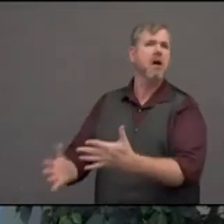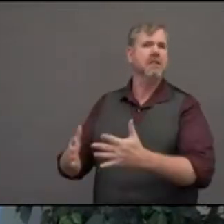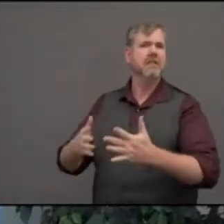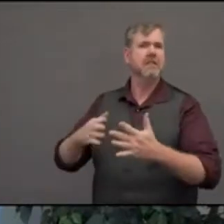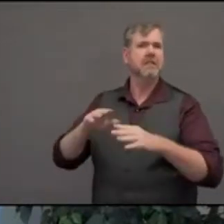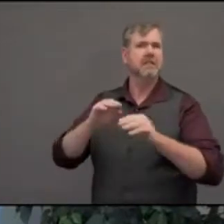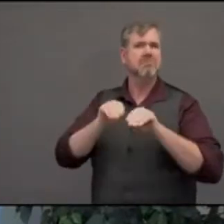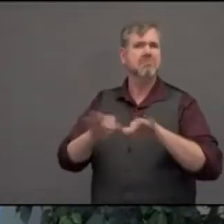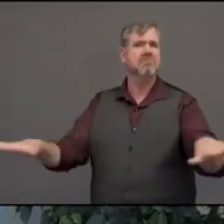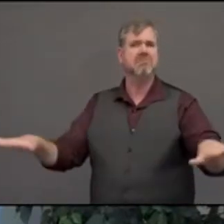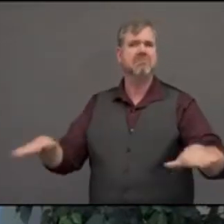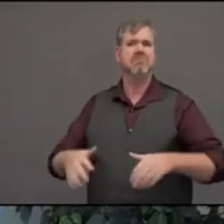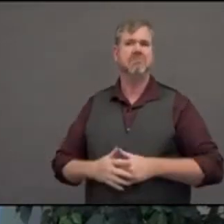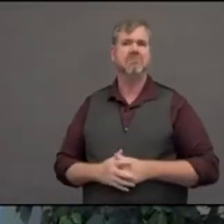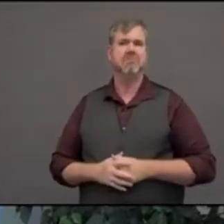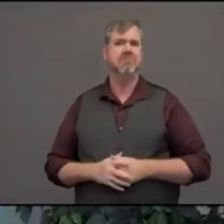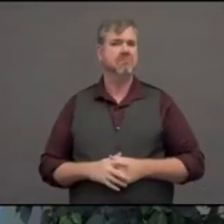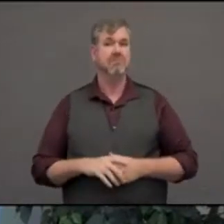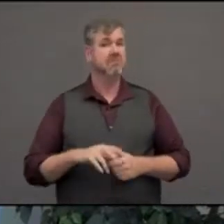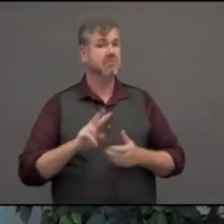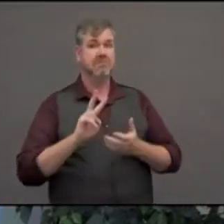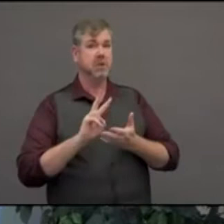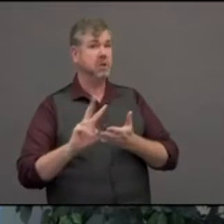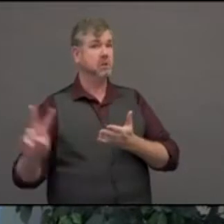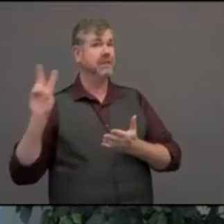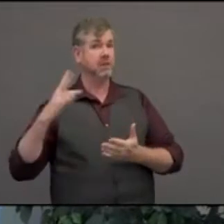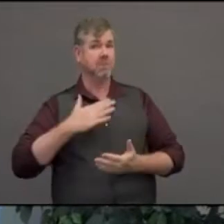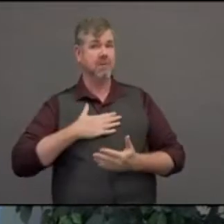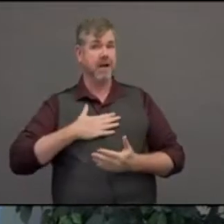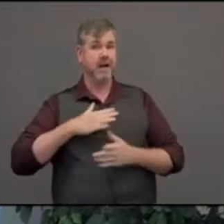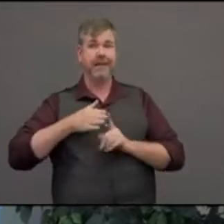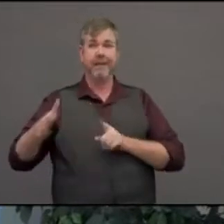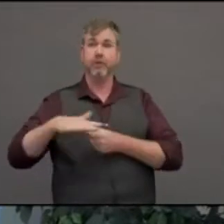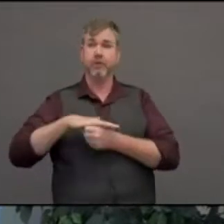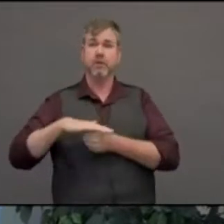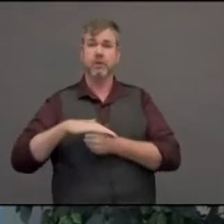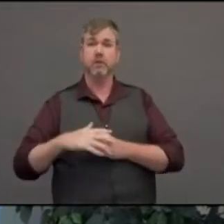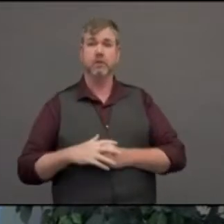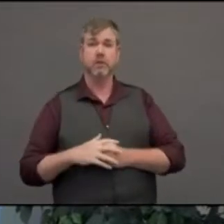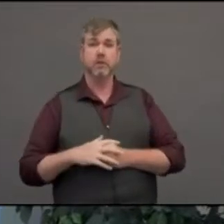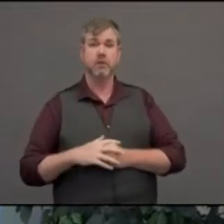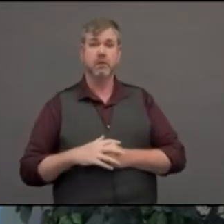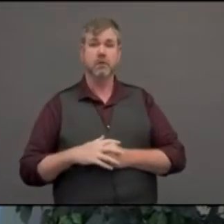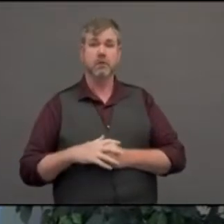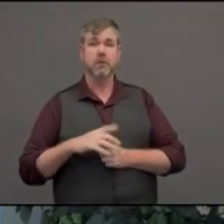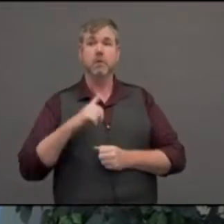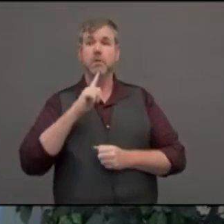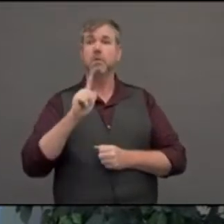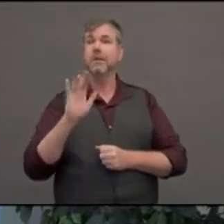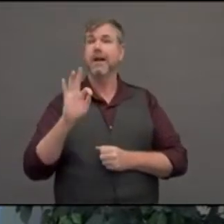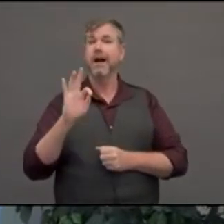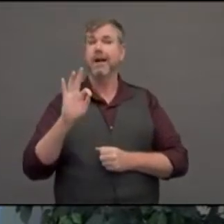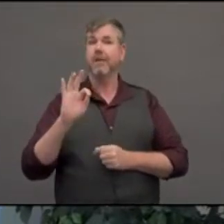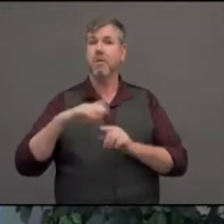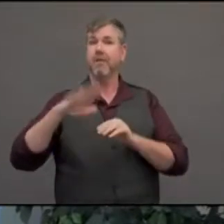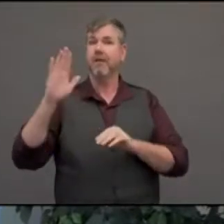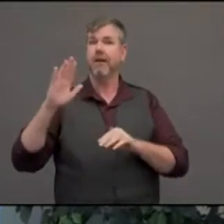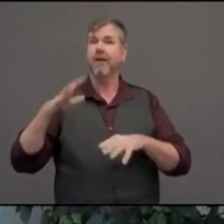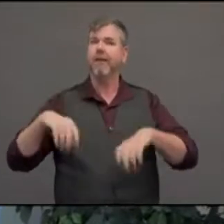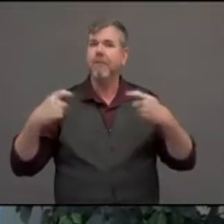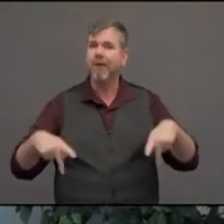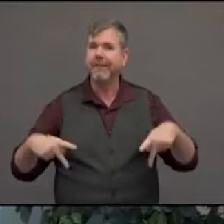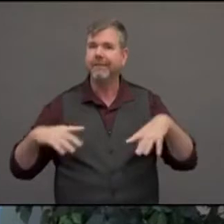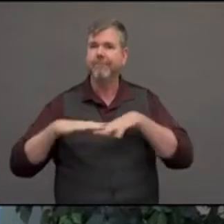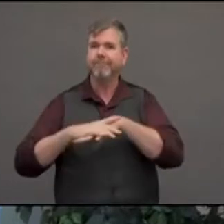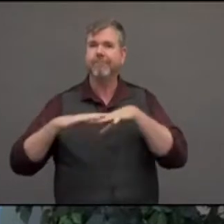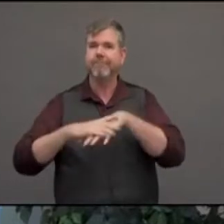neighborhood, the 29 and under were having a party. Well, this past weekend, the 50 and